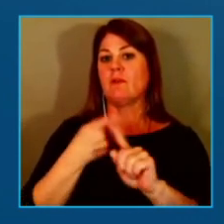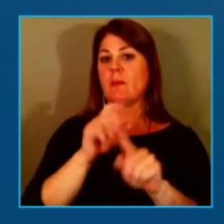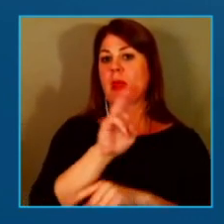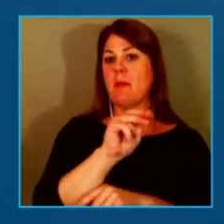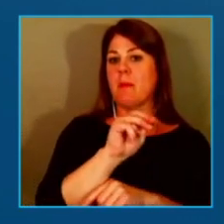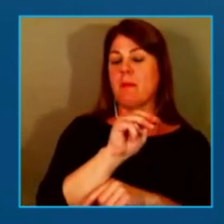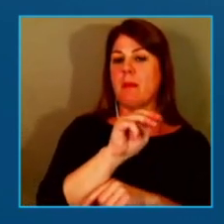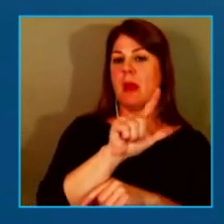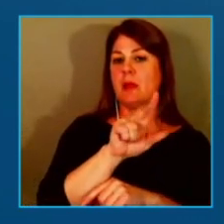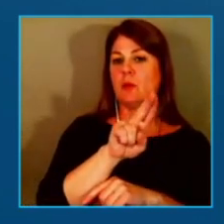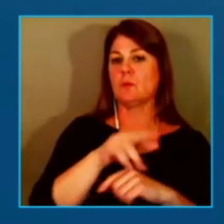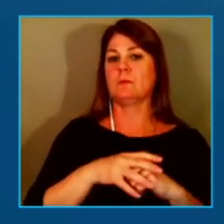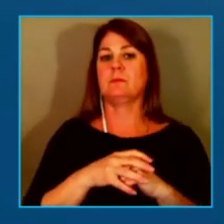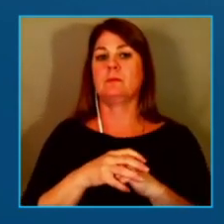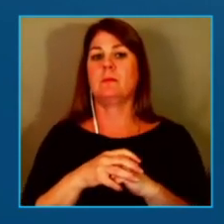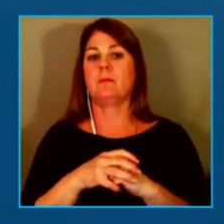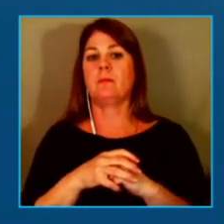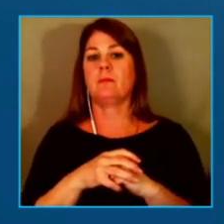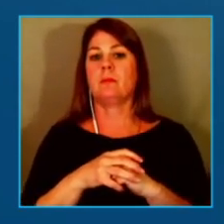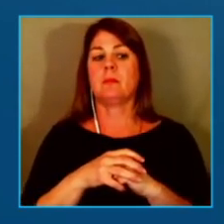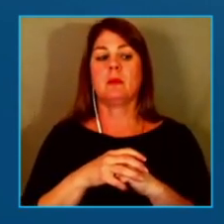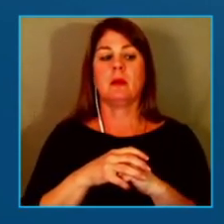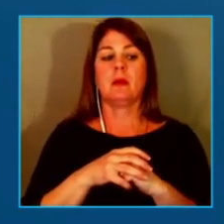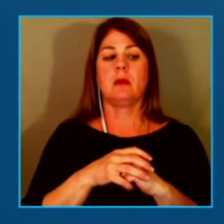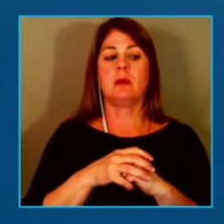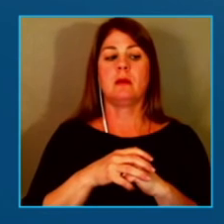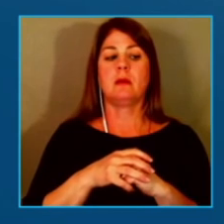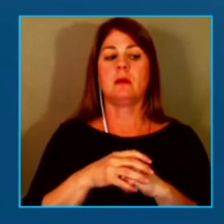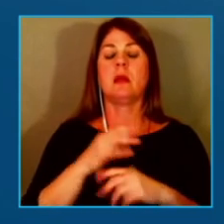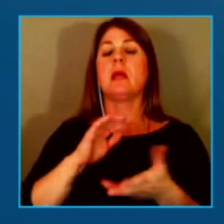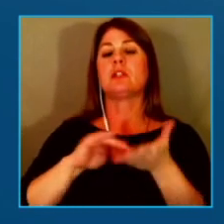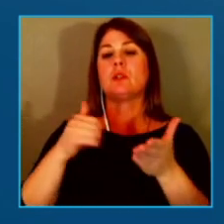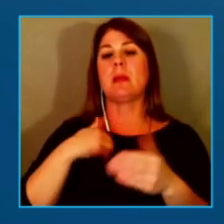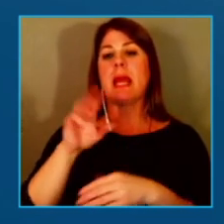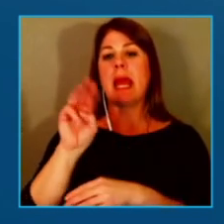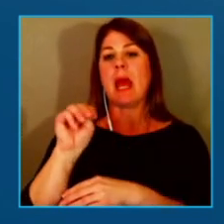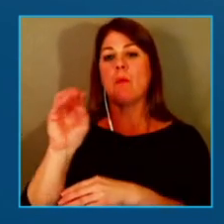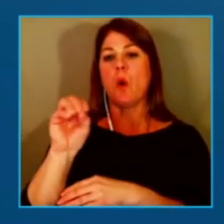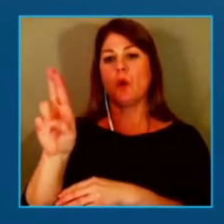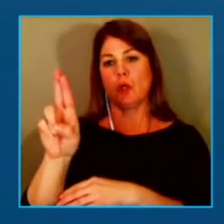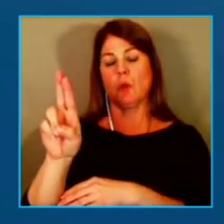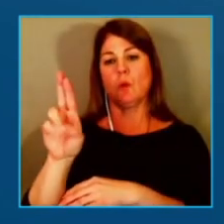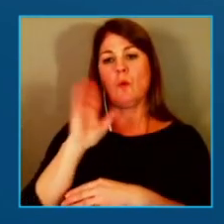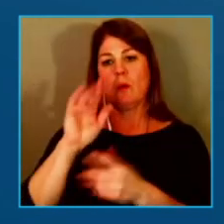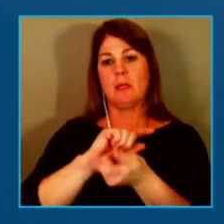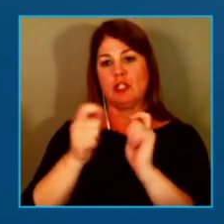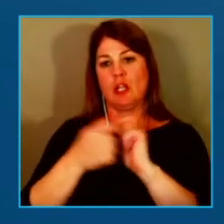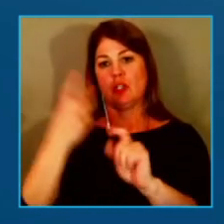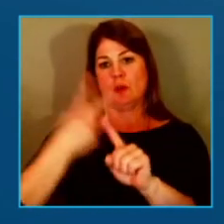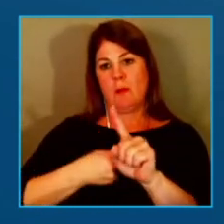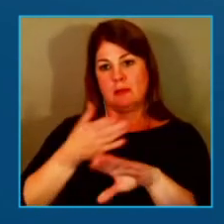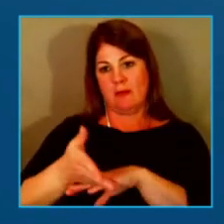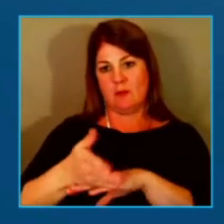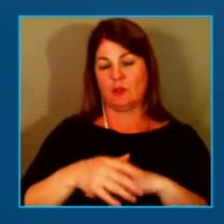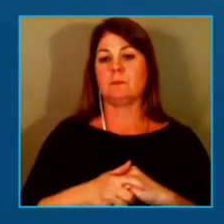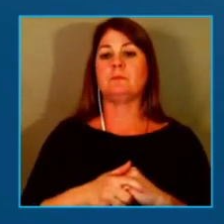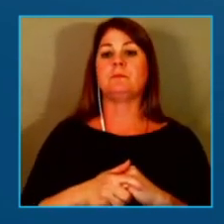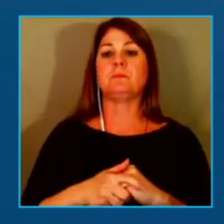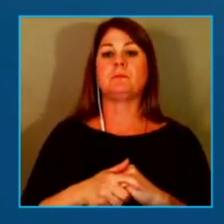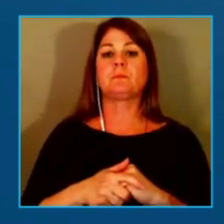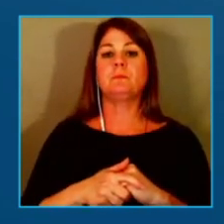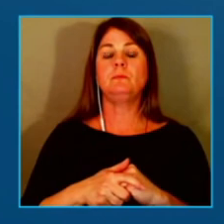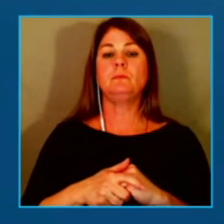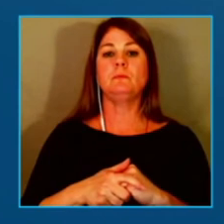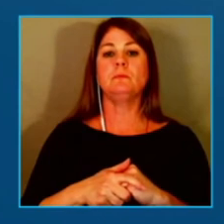bylaws, I have also been working to re-engage the key constituency groups that have not always been intimately involved in our